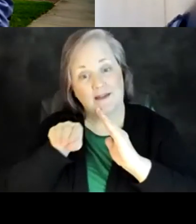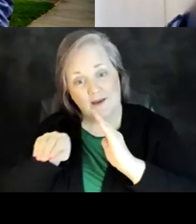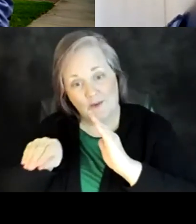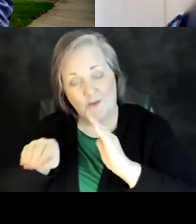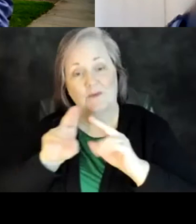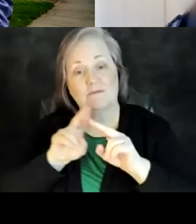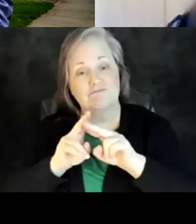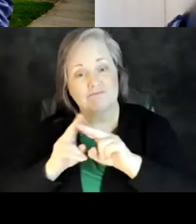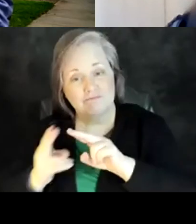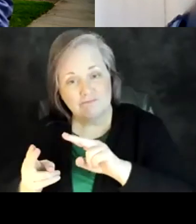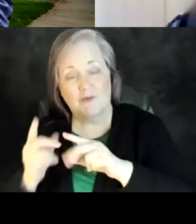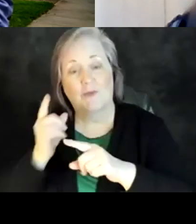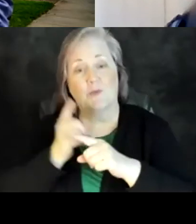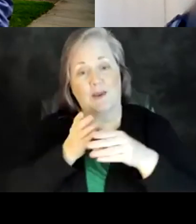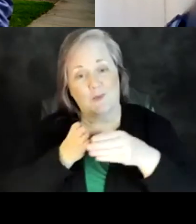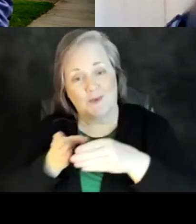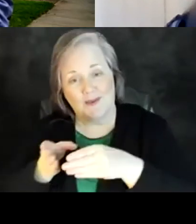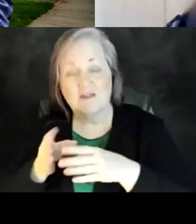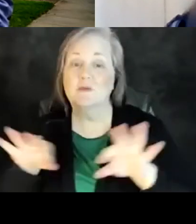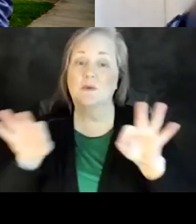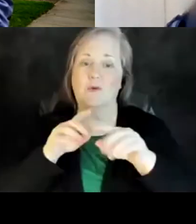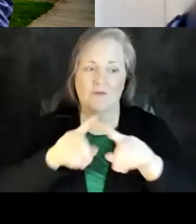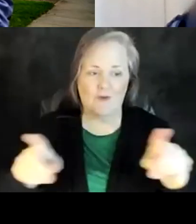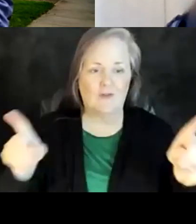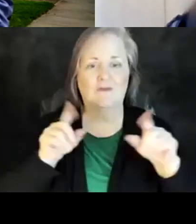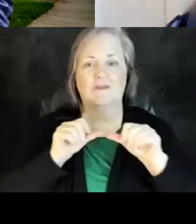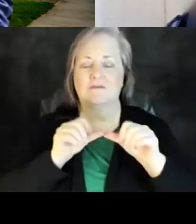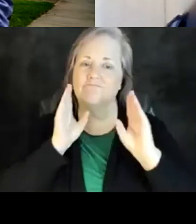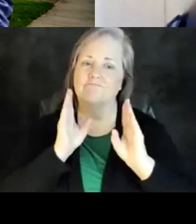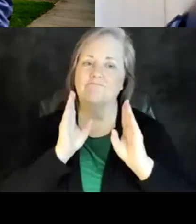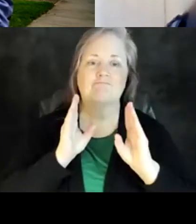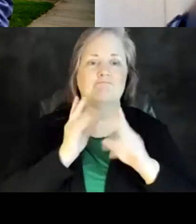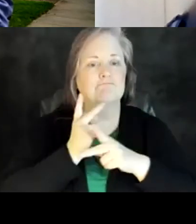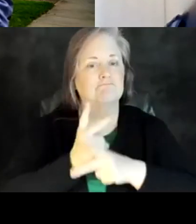declining. So that's why it's important for all of us to remain vigilant.